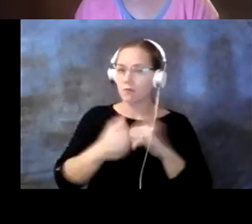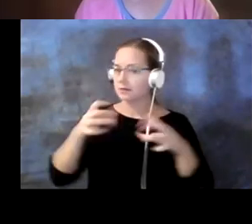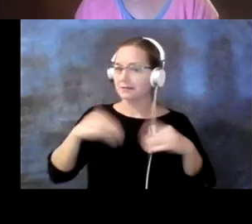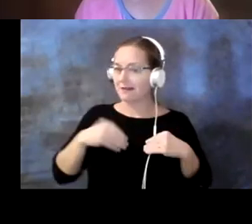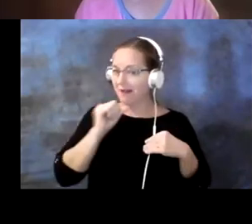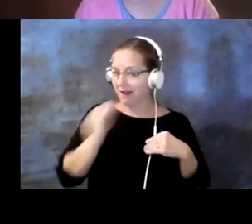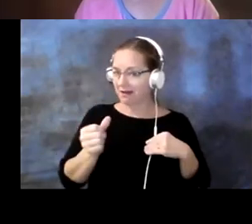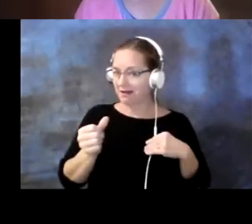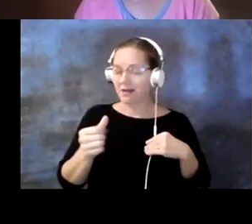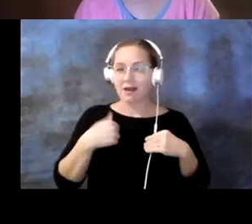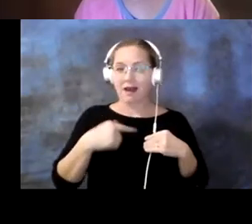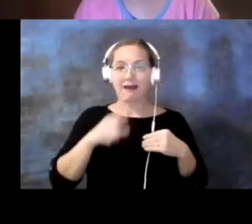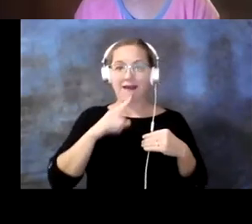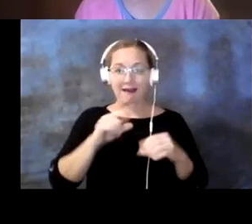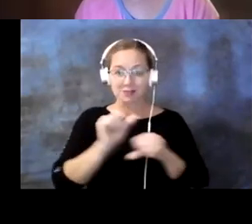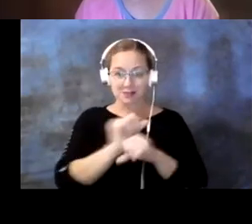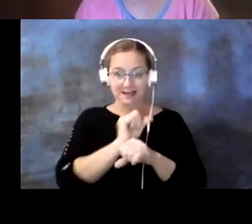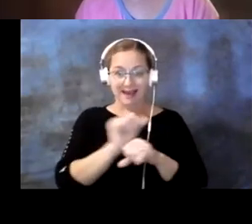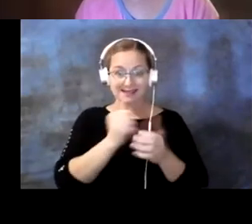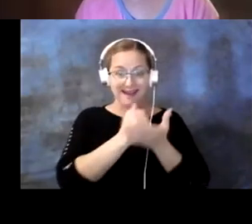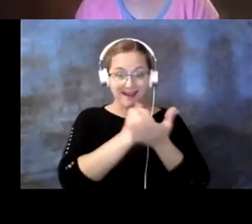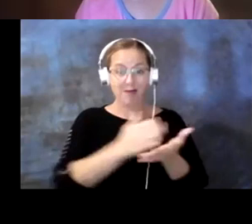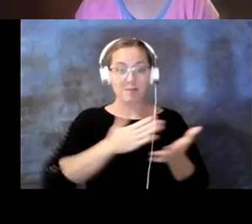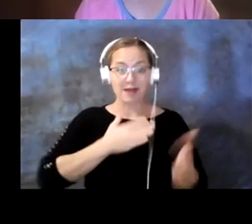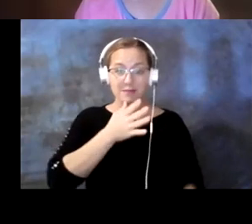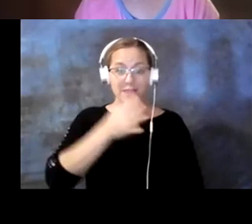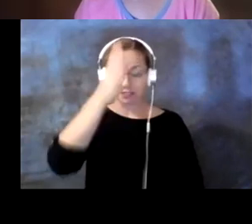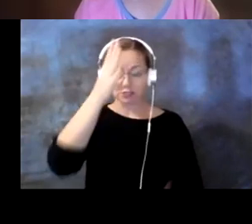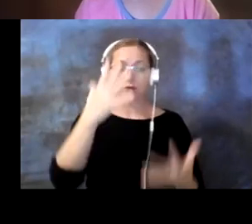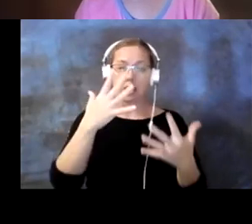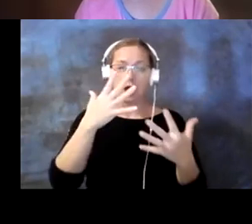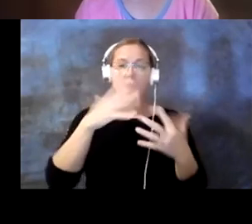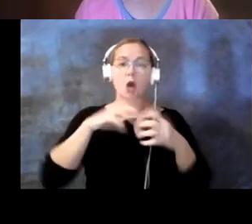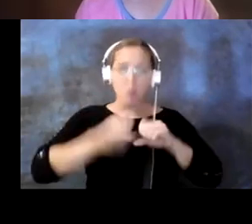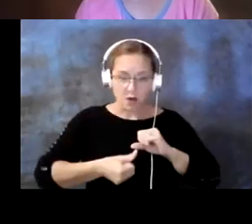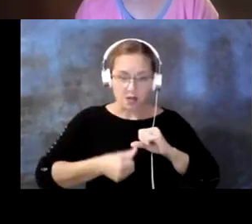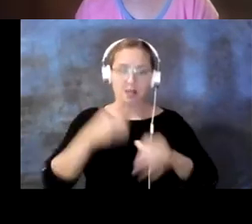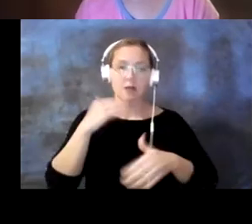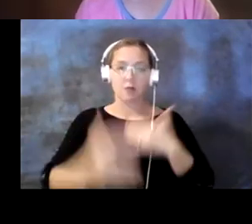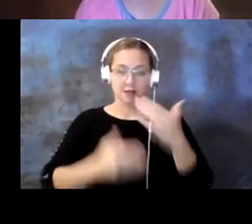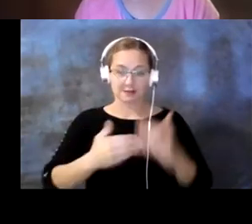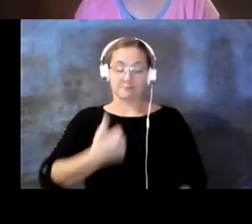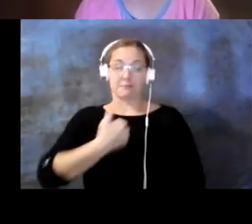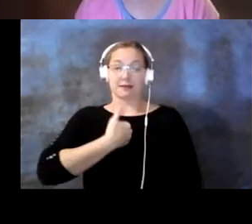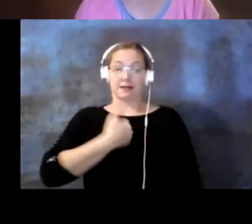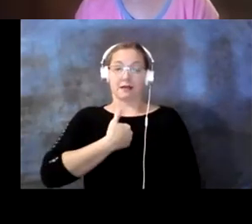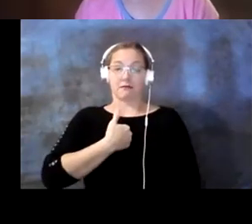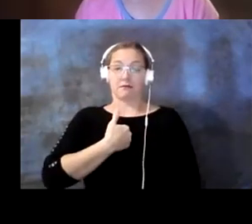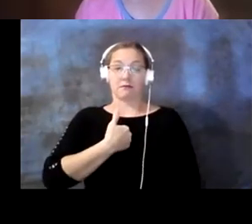I actually had to help them through the mourning process on my own, which wasn't